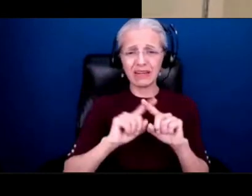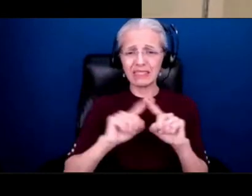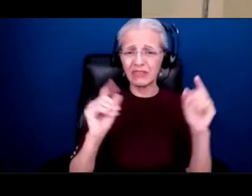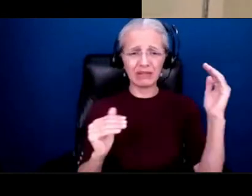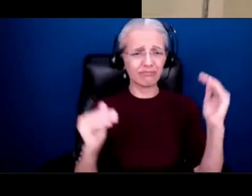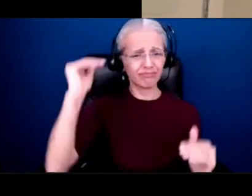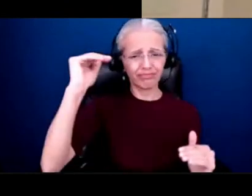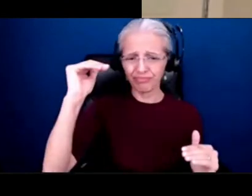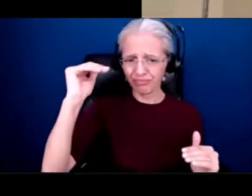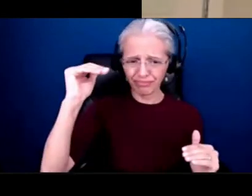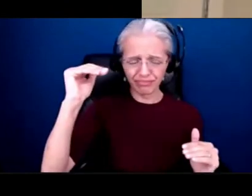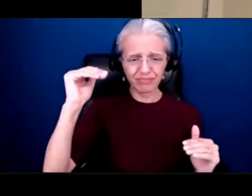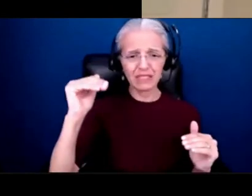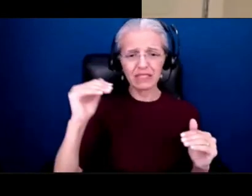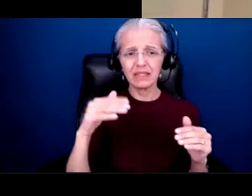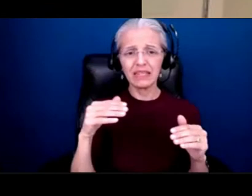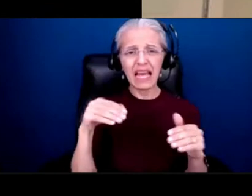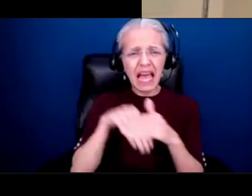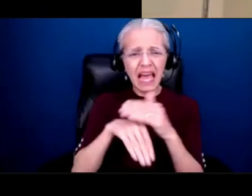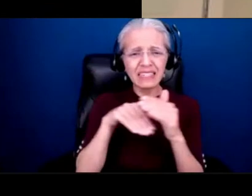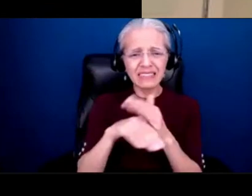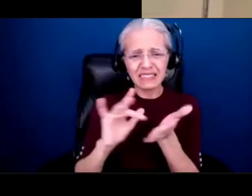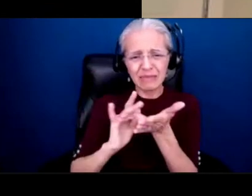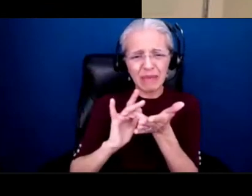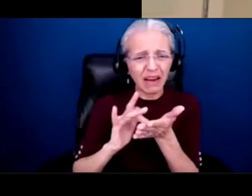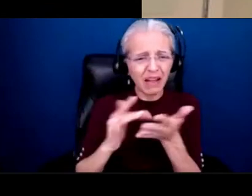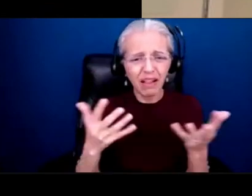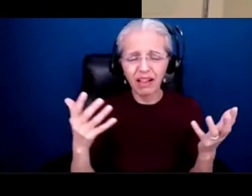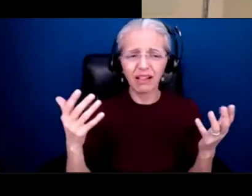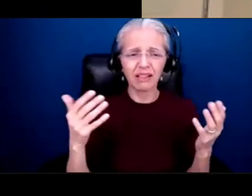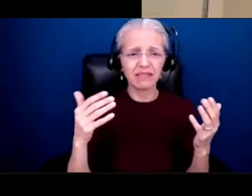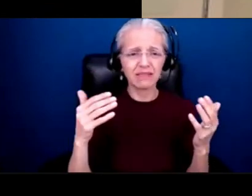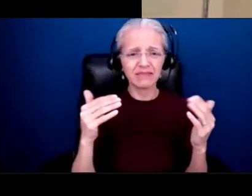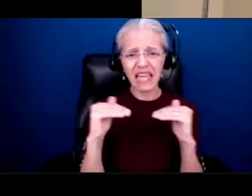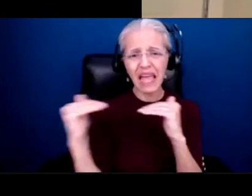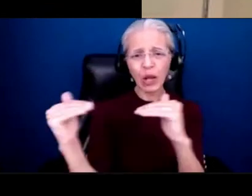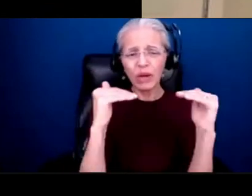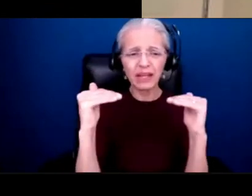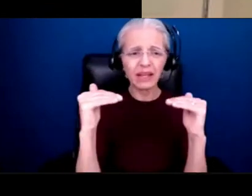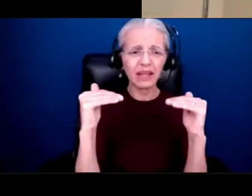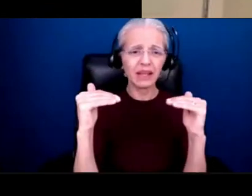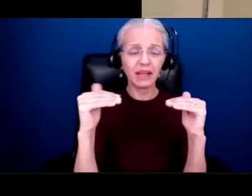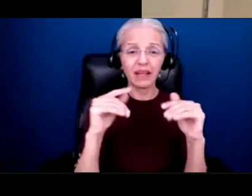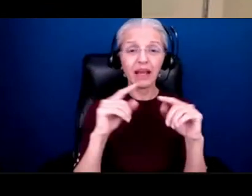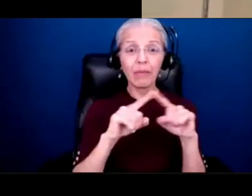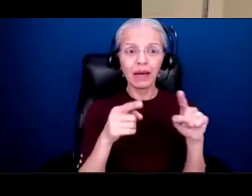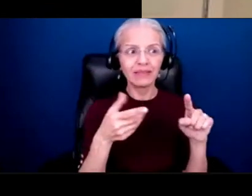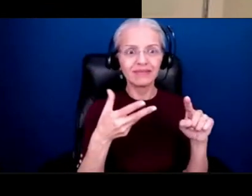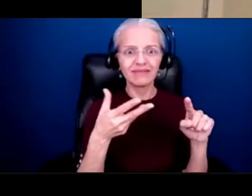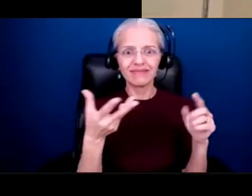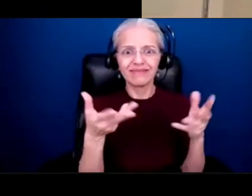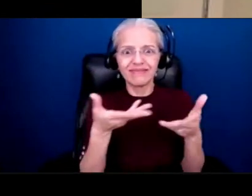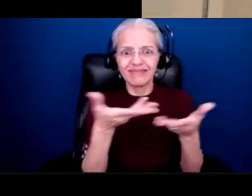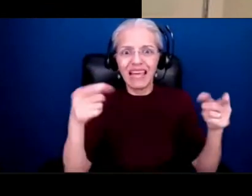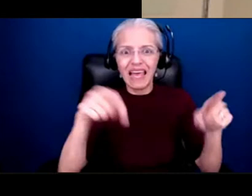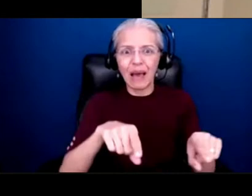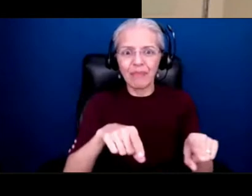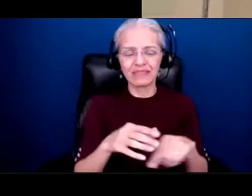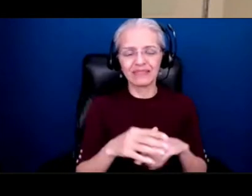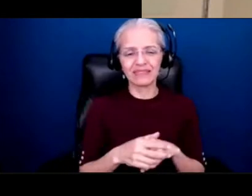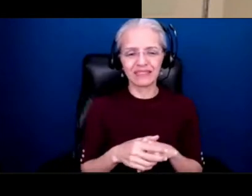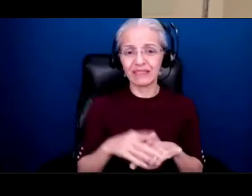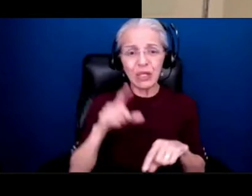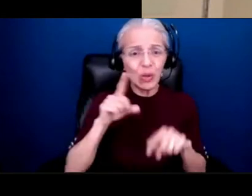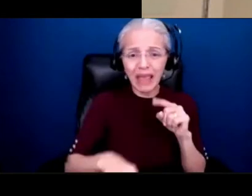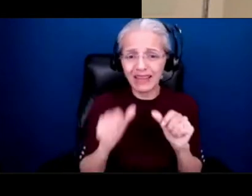in vaccine equity and let's say just system of care, right? You have to die that this